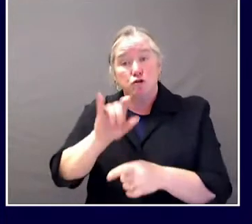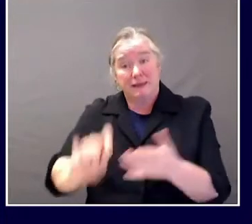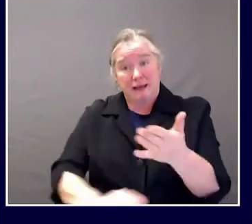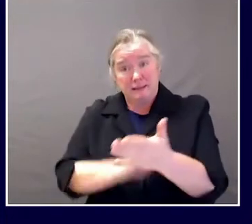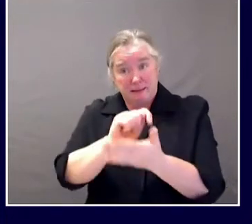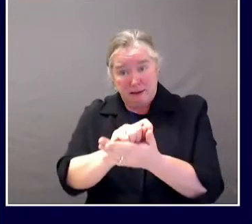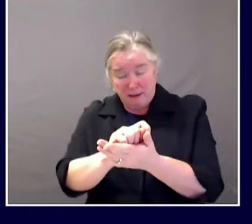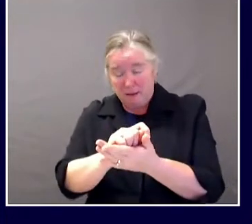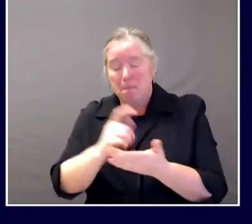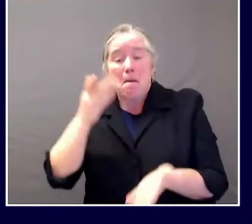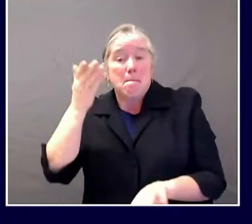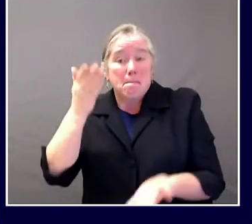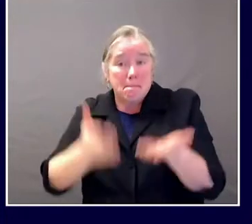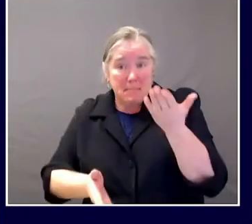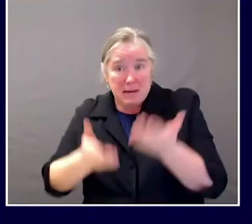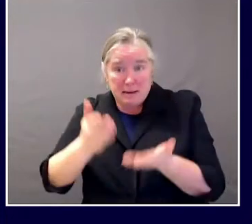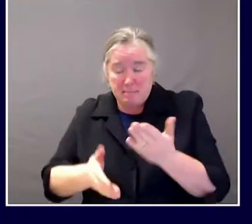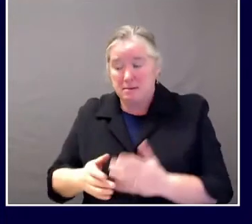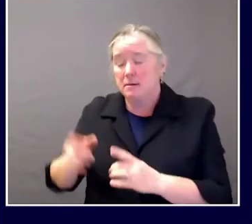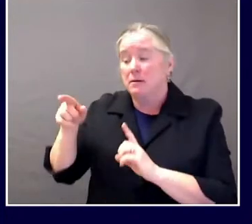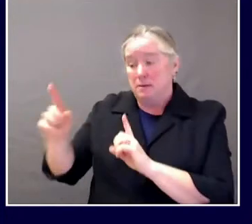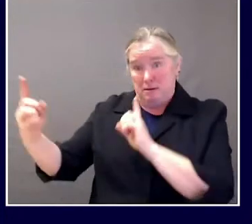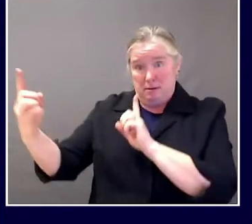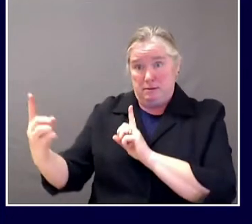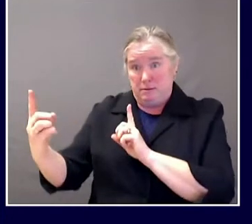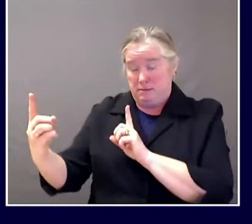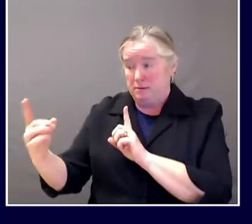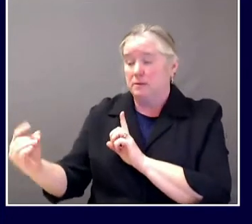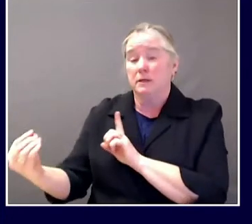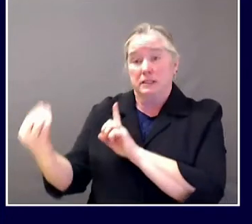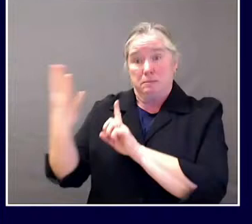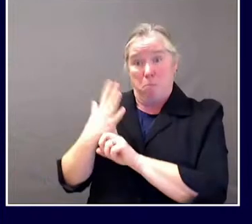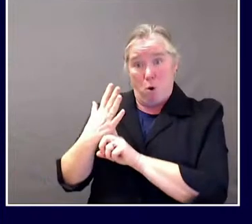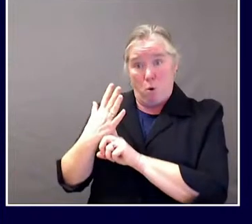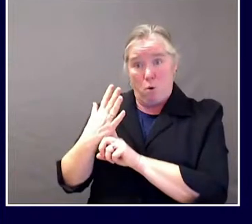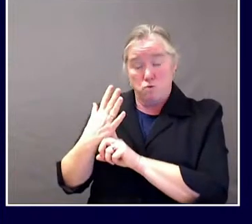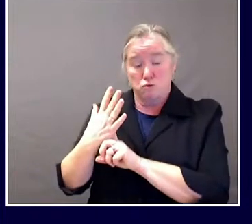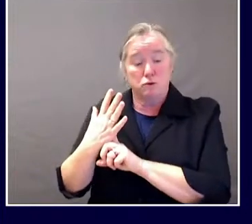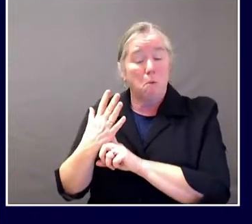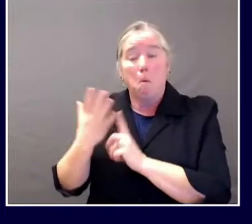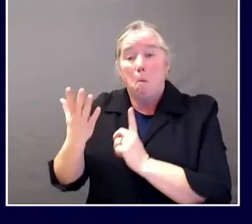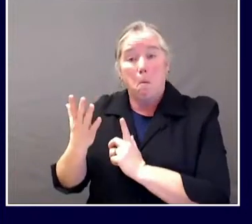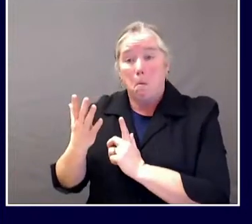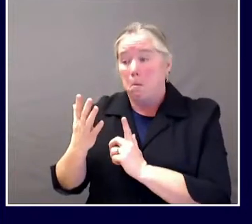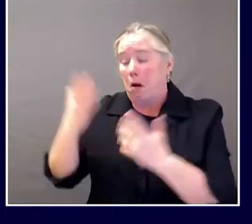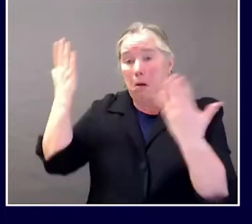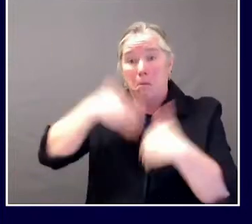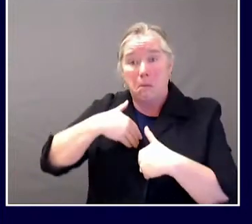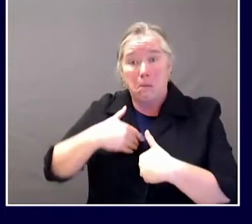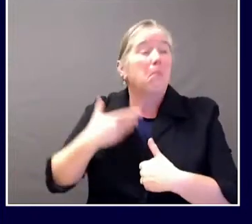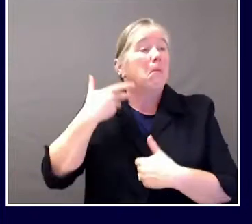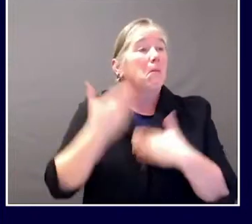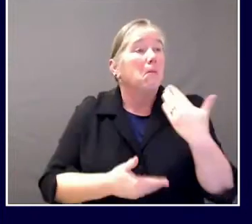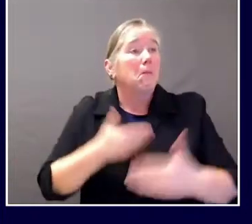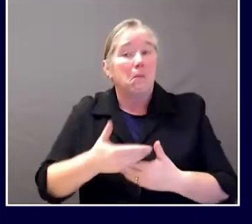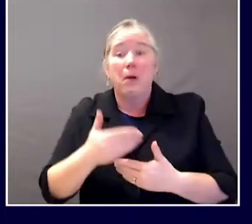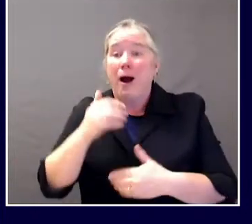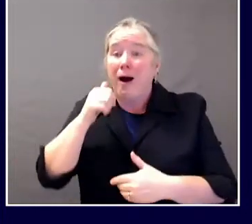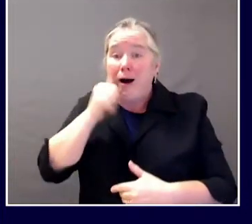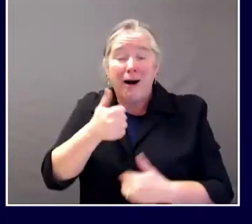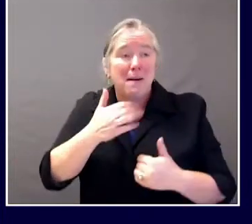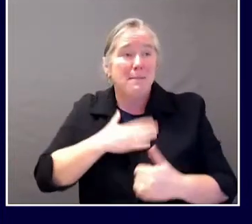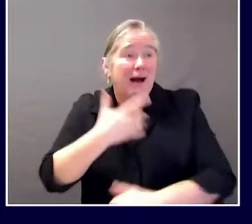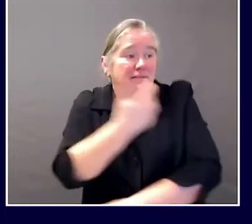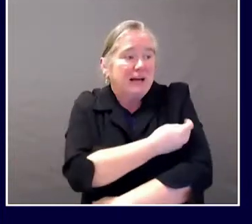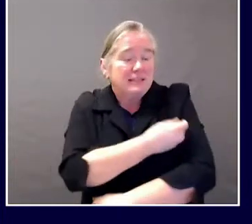been exposed to the vaccine, to the virus, and then went and got vaccinated. Indeed, one of the cases that